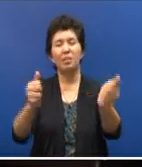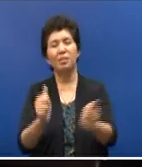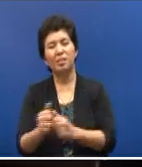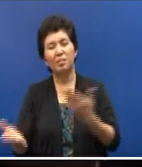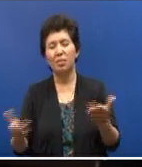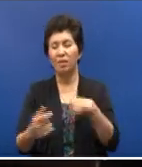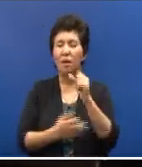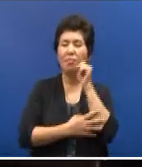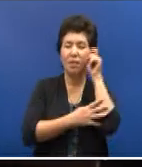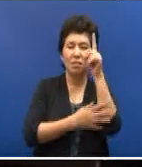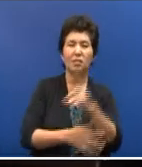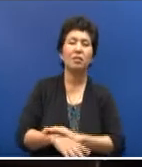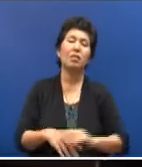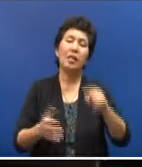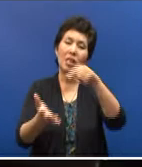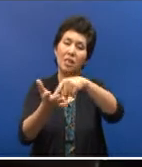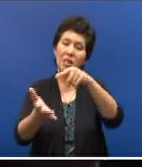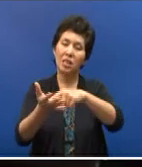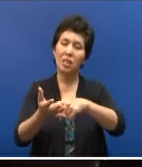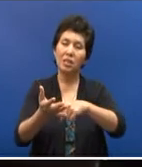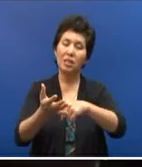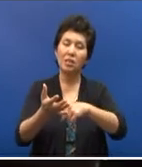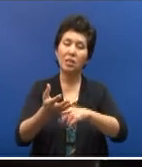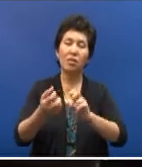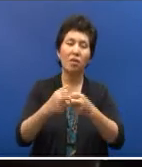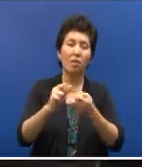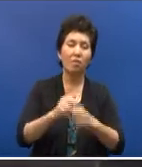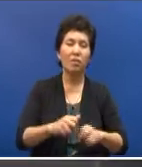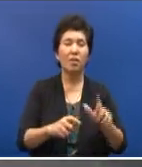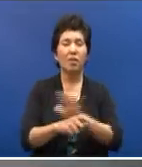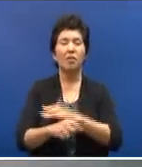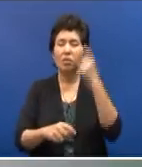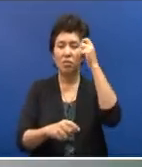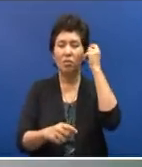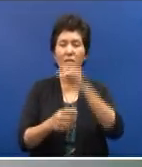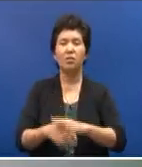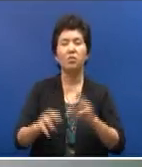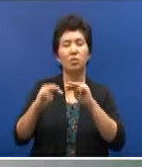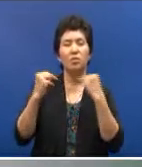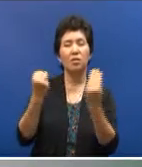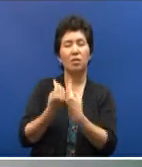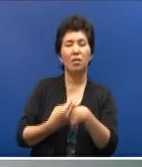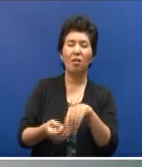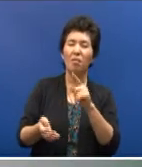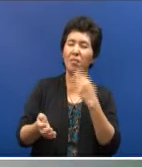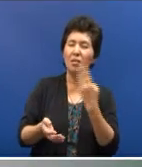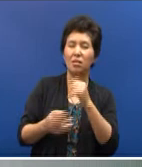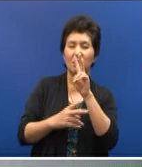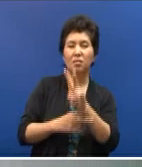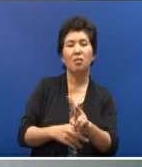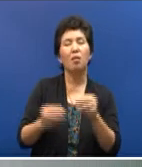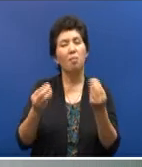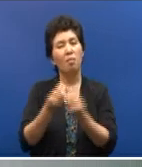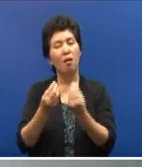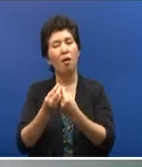we have to understand that, whereby in this conflict theory, they always see that society tends more